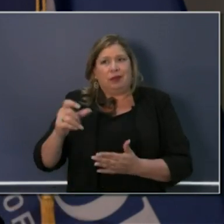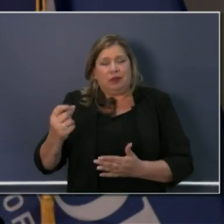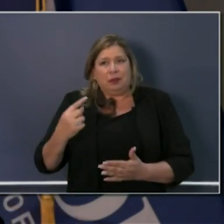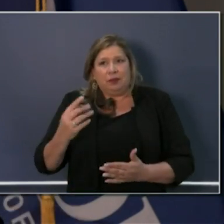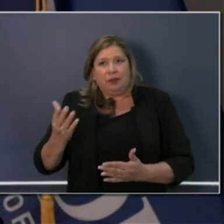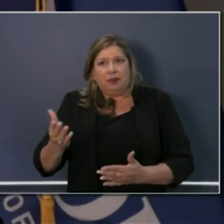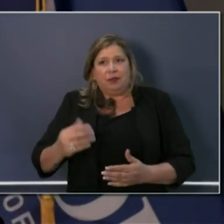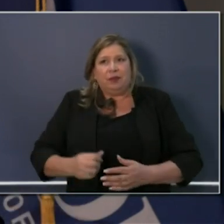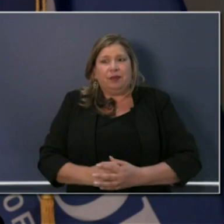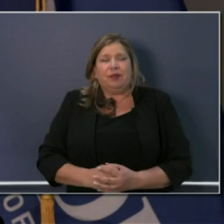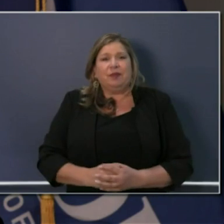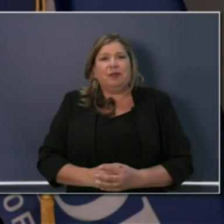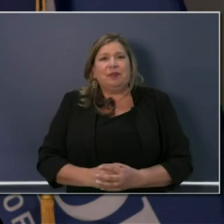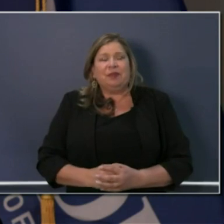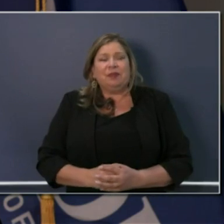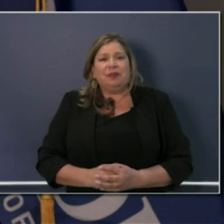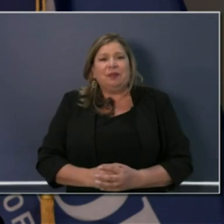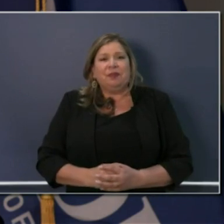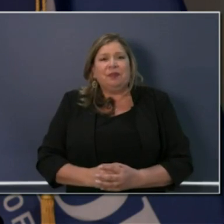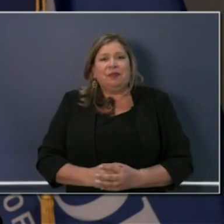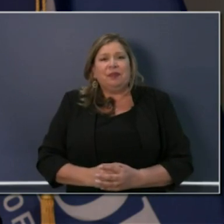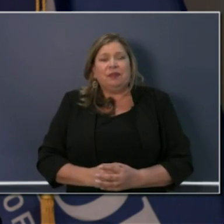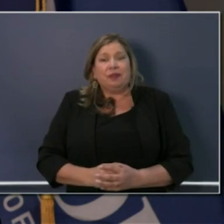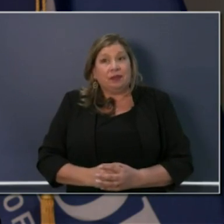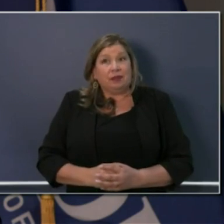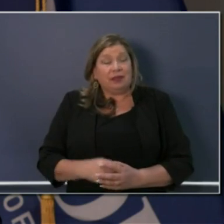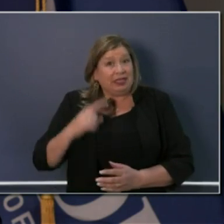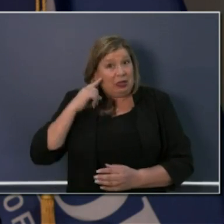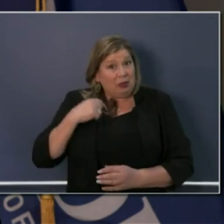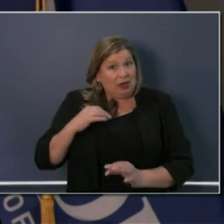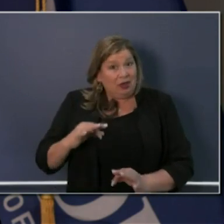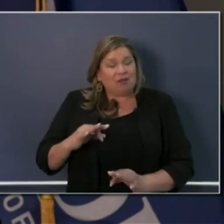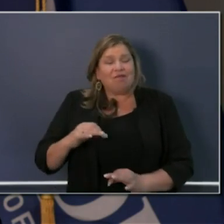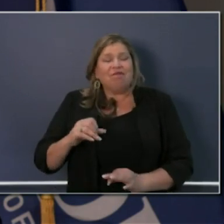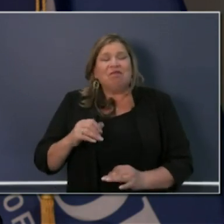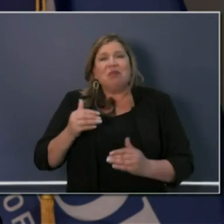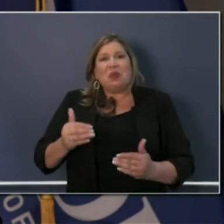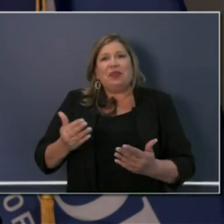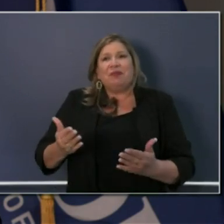Hello? Hi, Phil. Can you hear me all right? Perfectly.